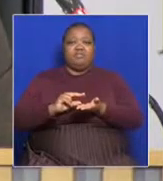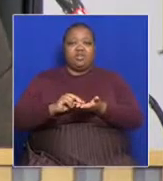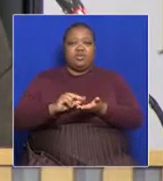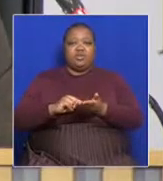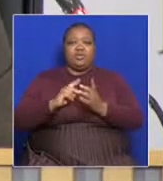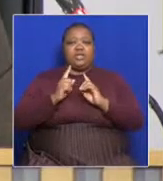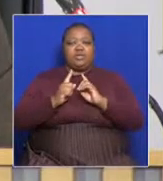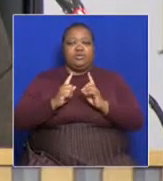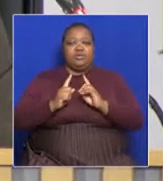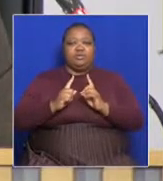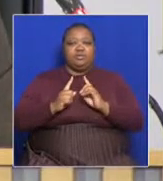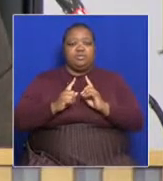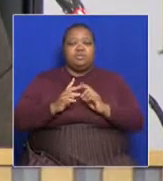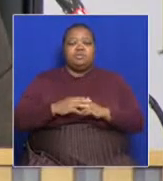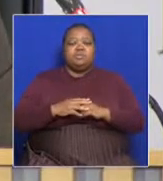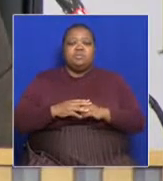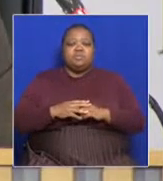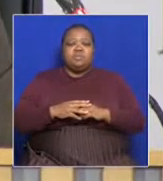conversation. So